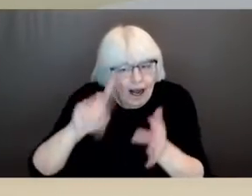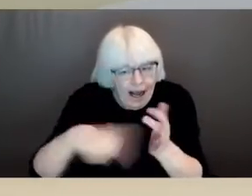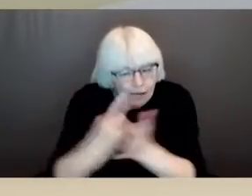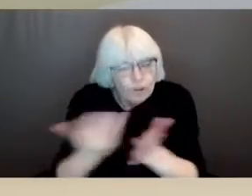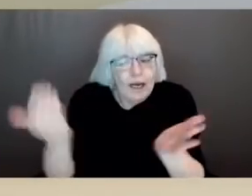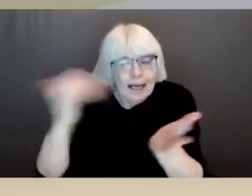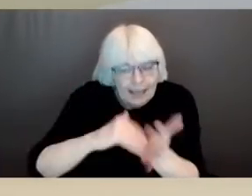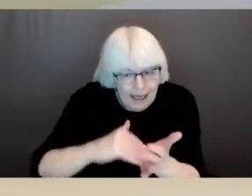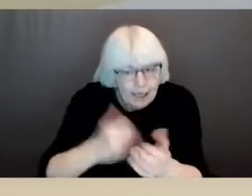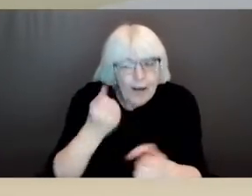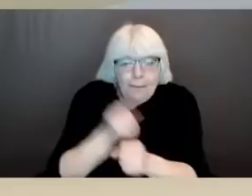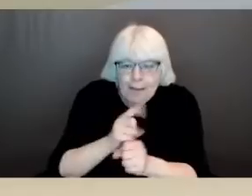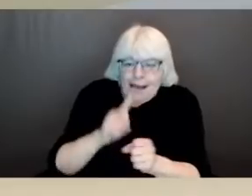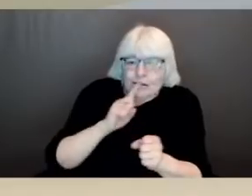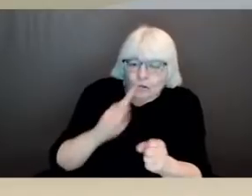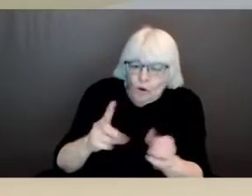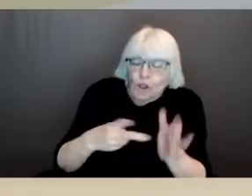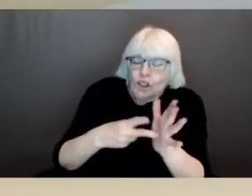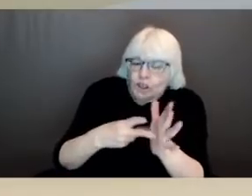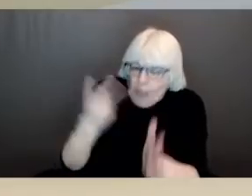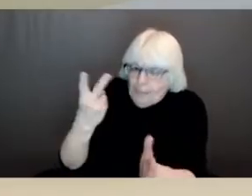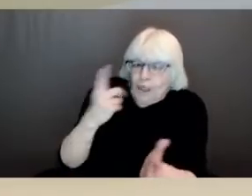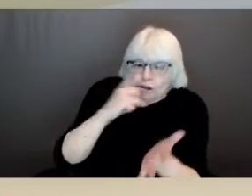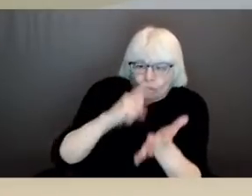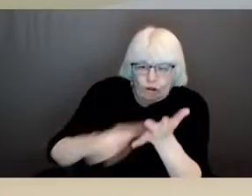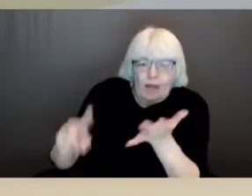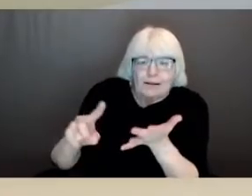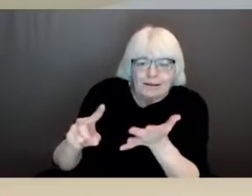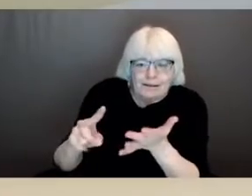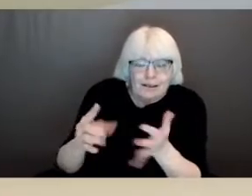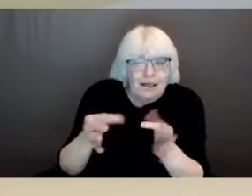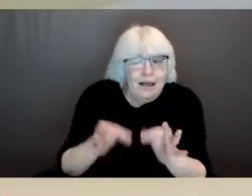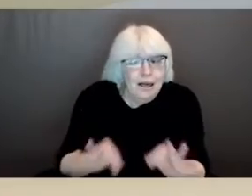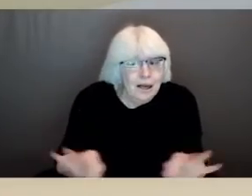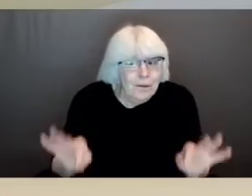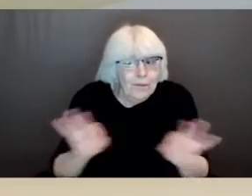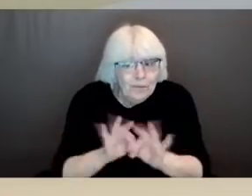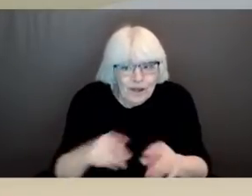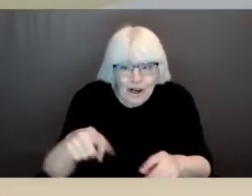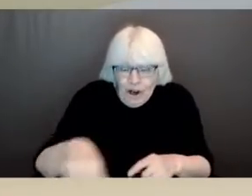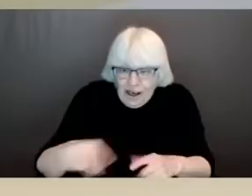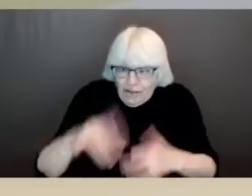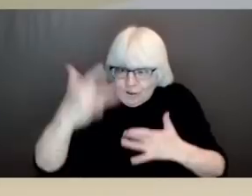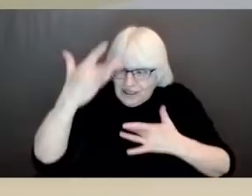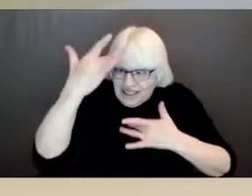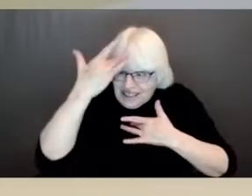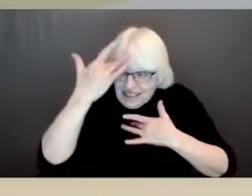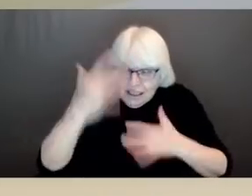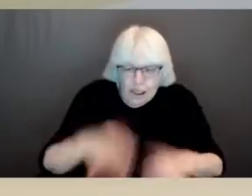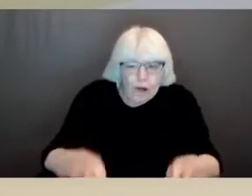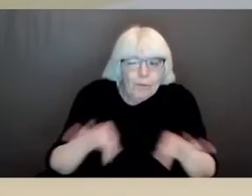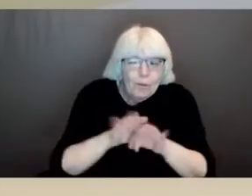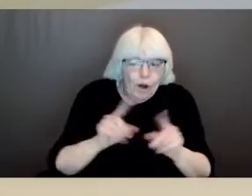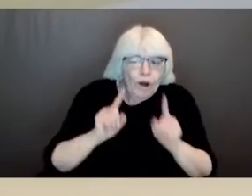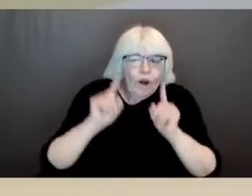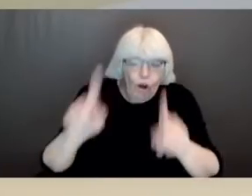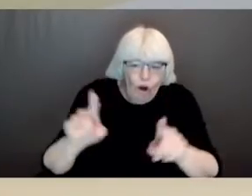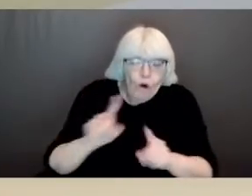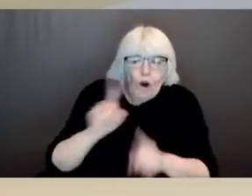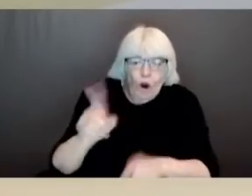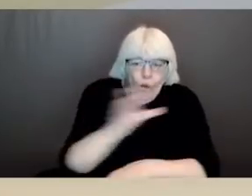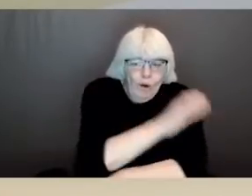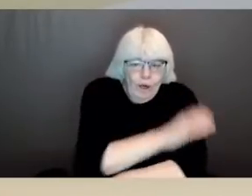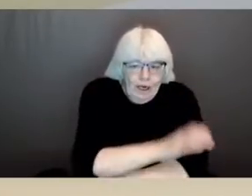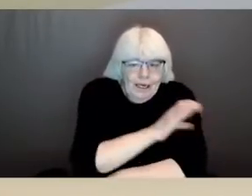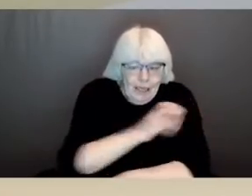you're symptomatic, certainly is still a PCR-based test at the clinic, but we know that that's not